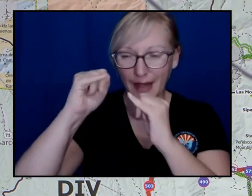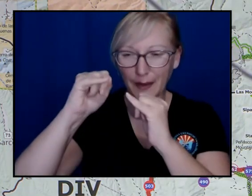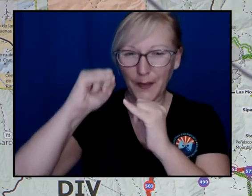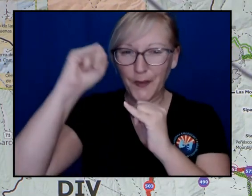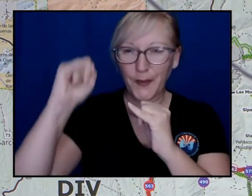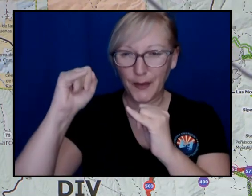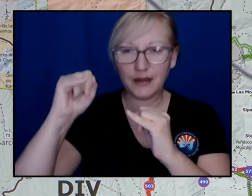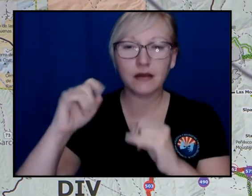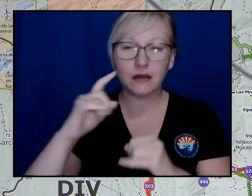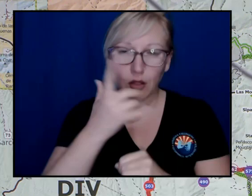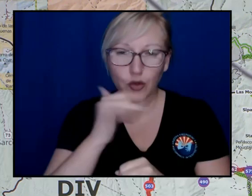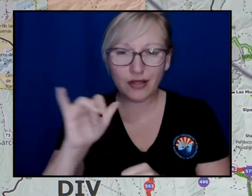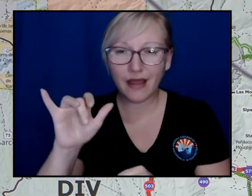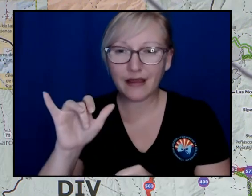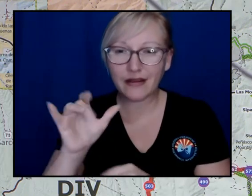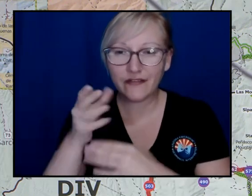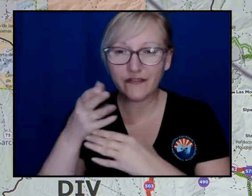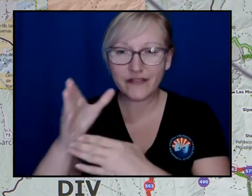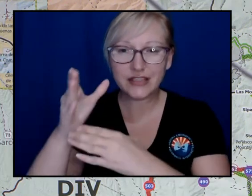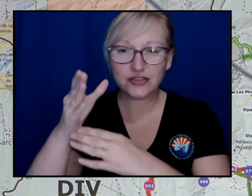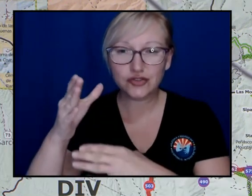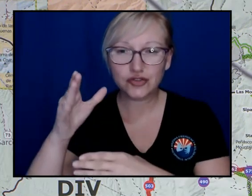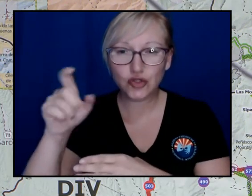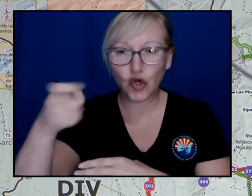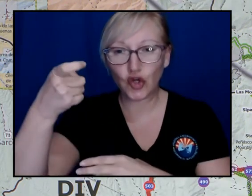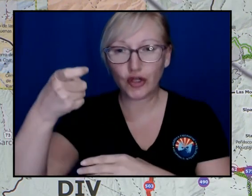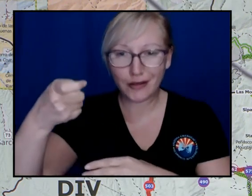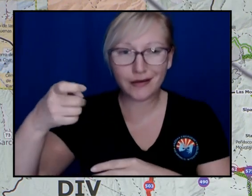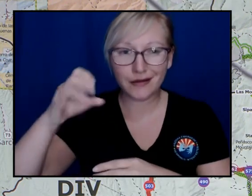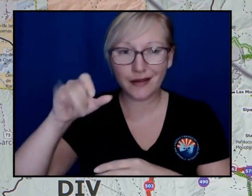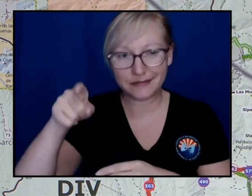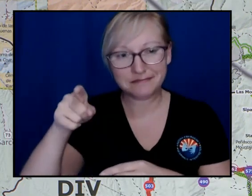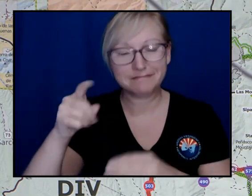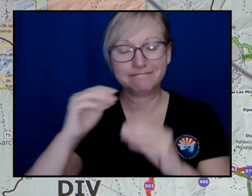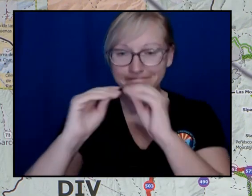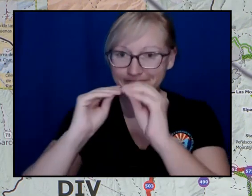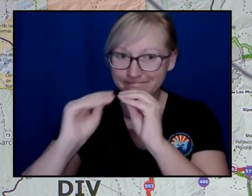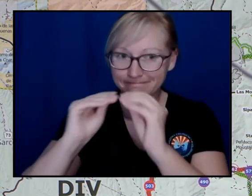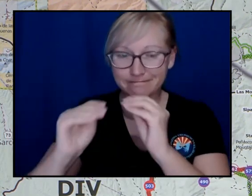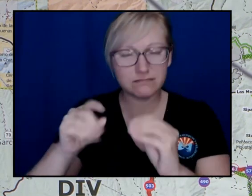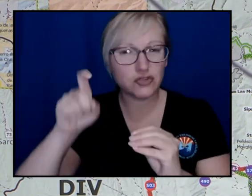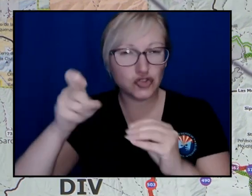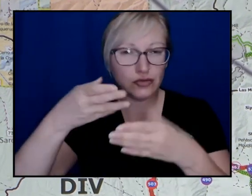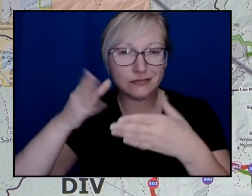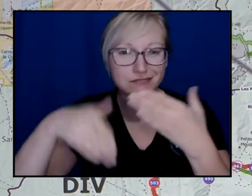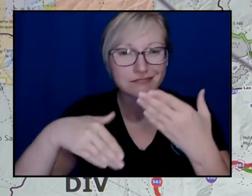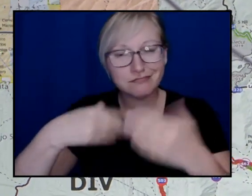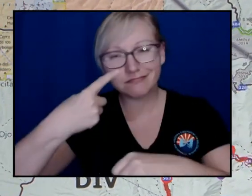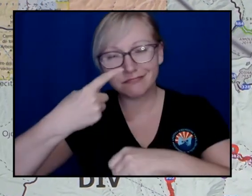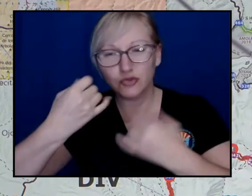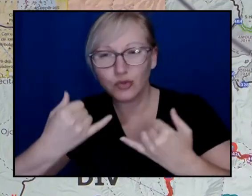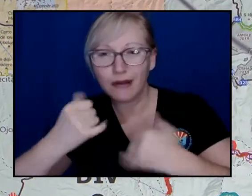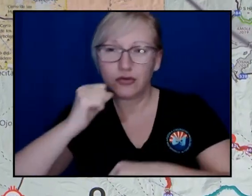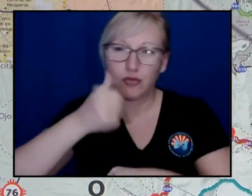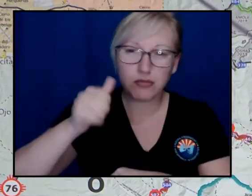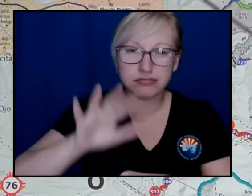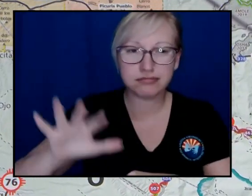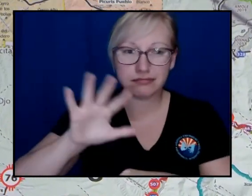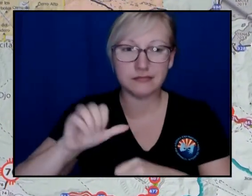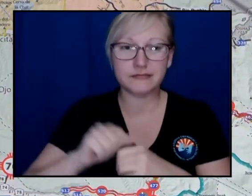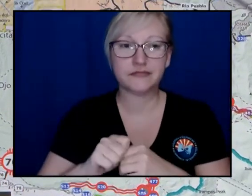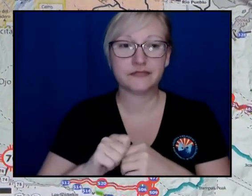continuing, should be completed here in the next day or so. As we work our way down through Holman into Cleveland,